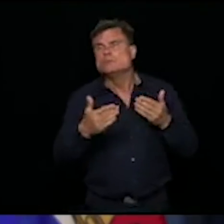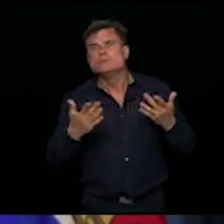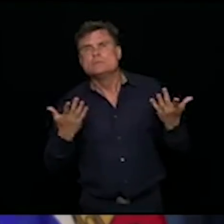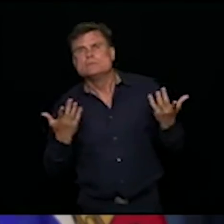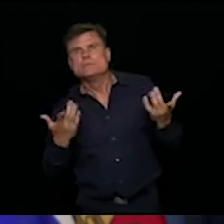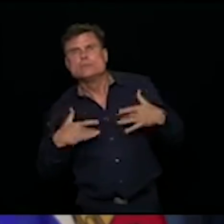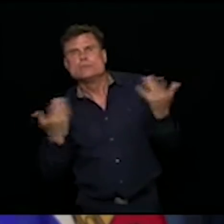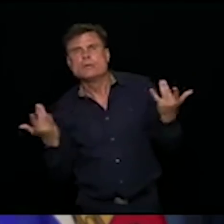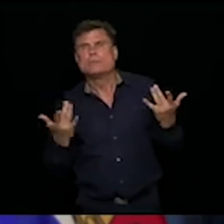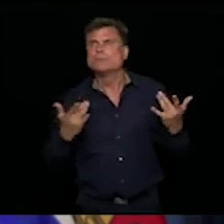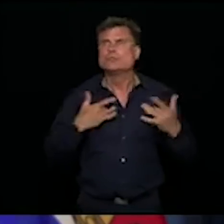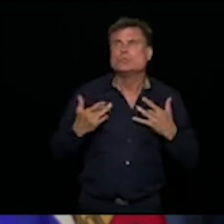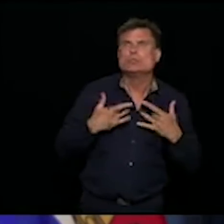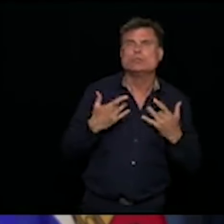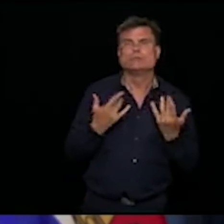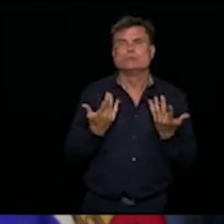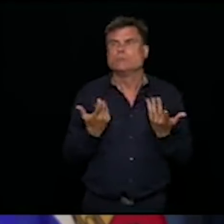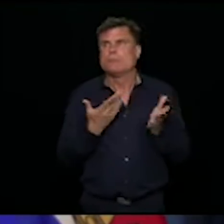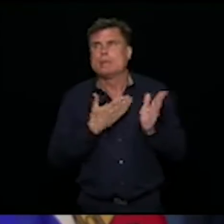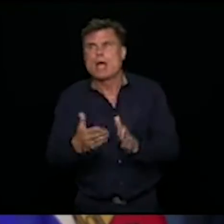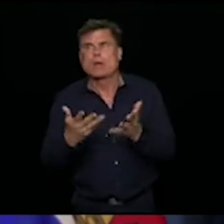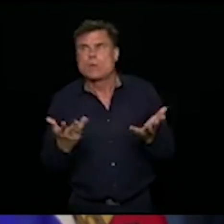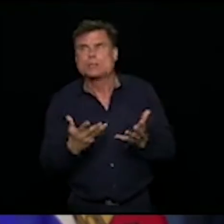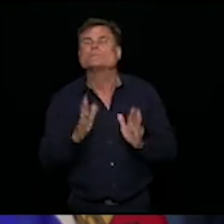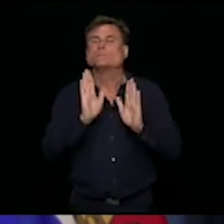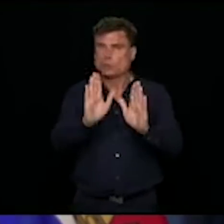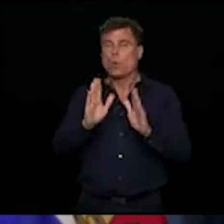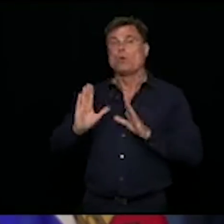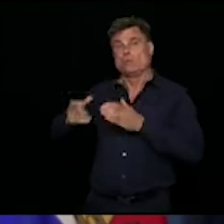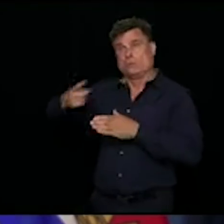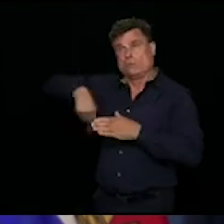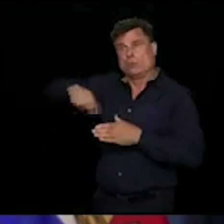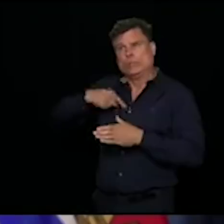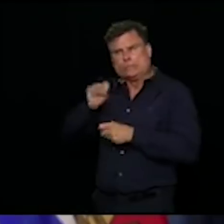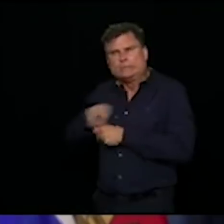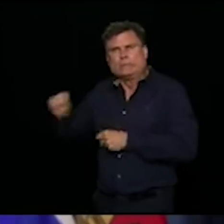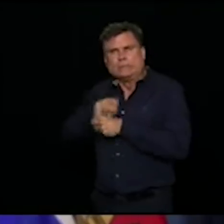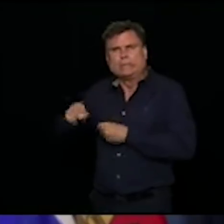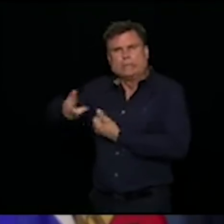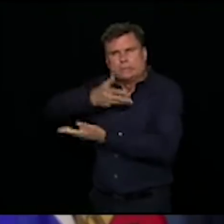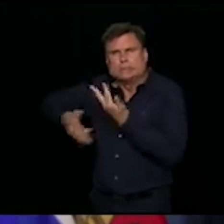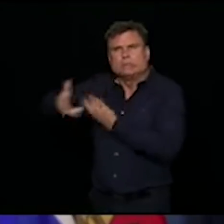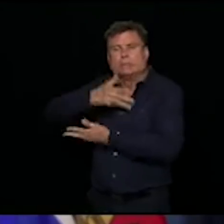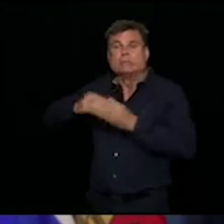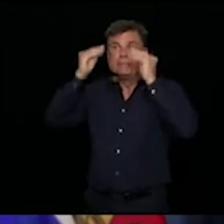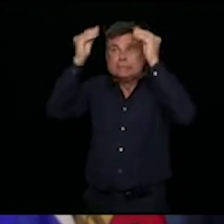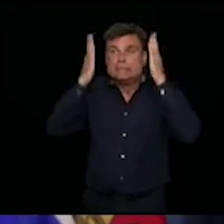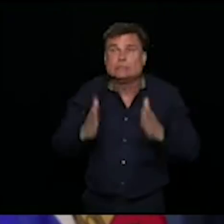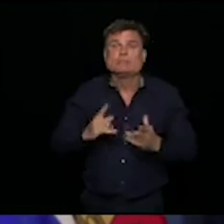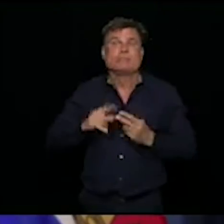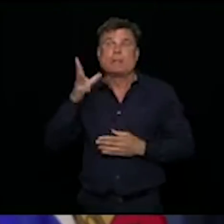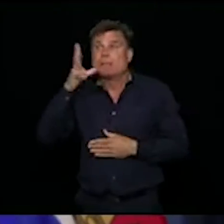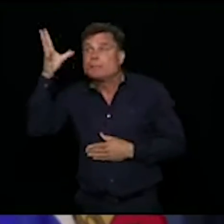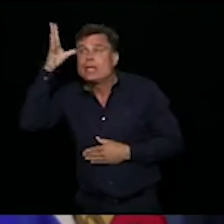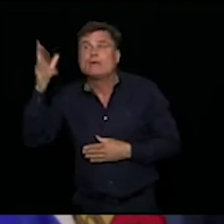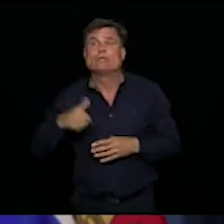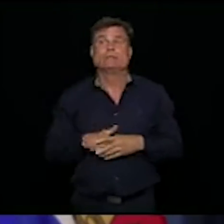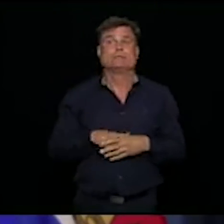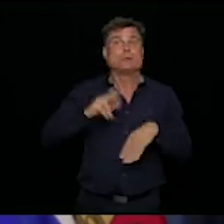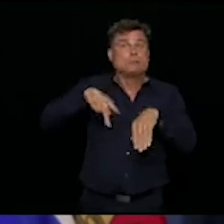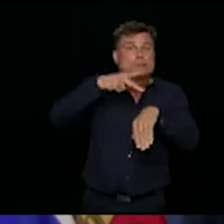look like in September. This is why throughout the pandemic we've been working closely with teachers, parents, support